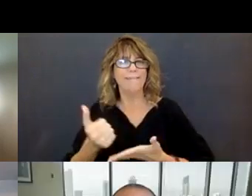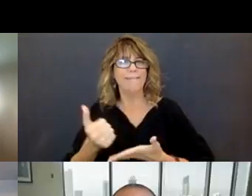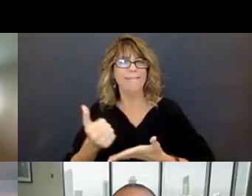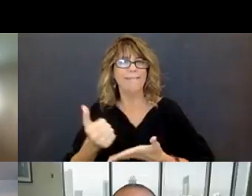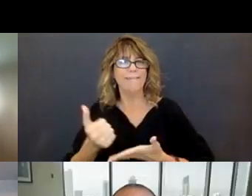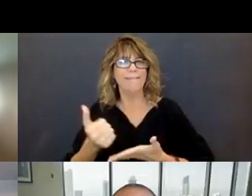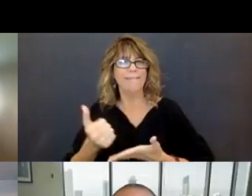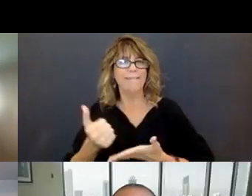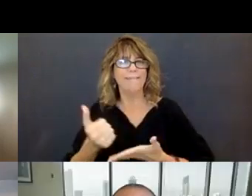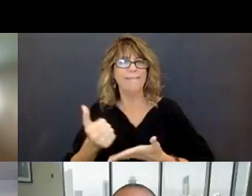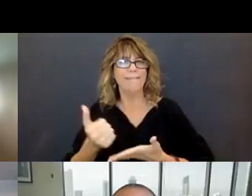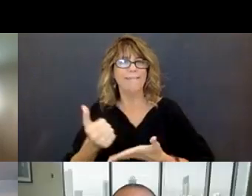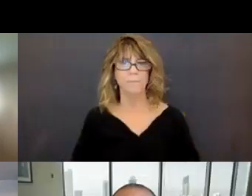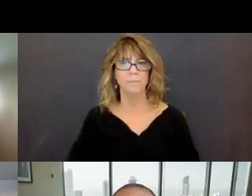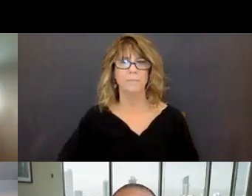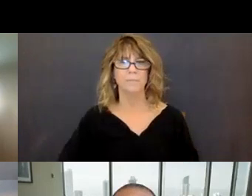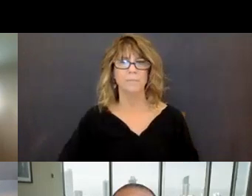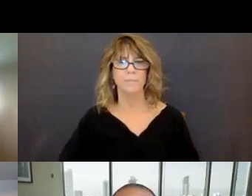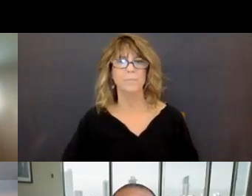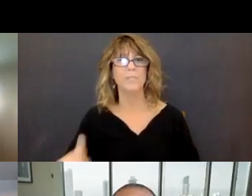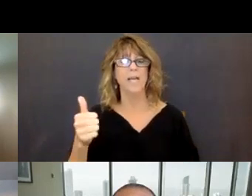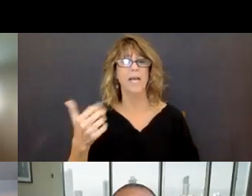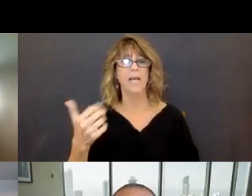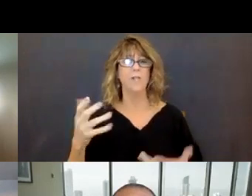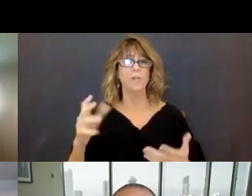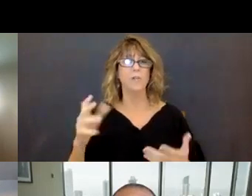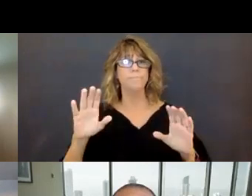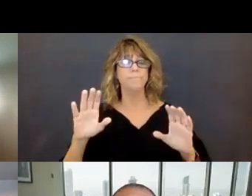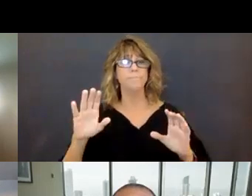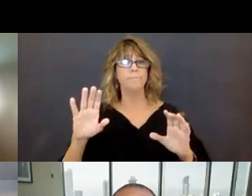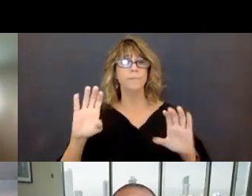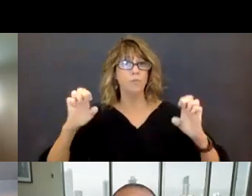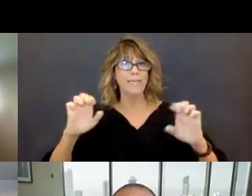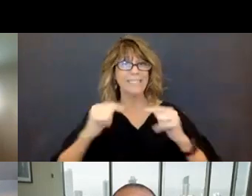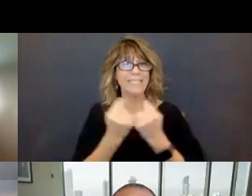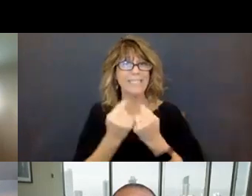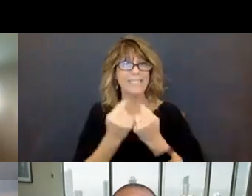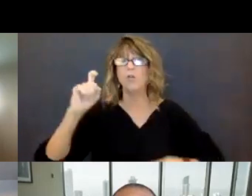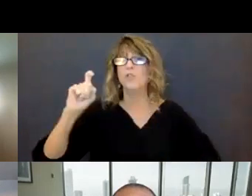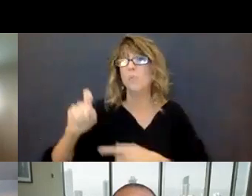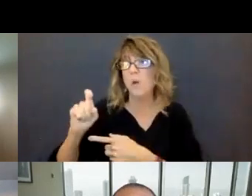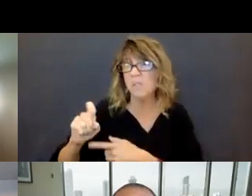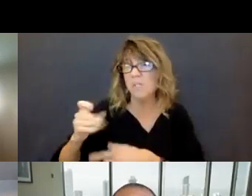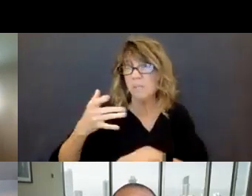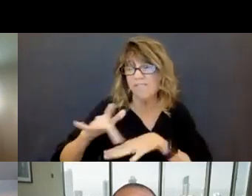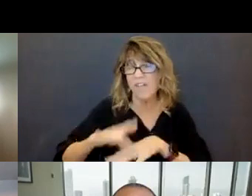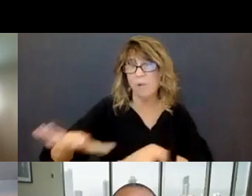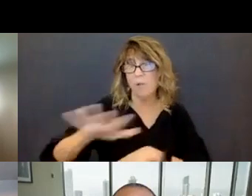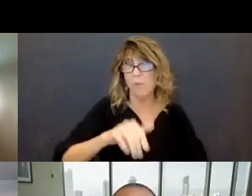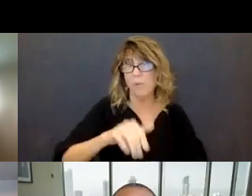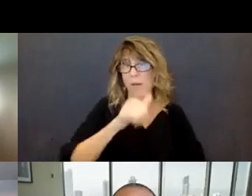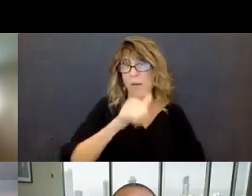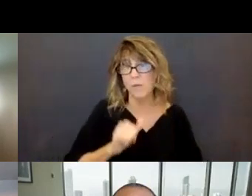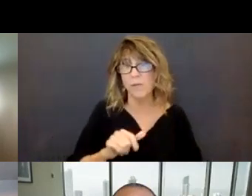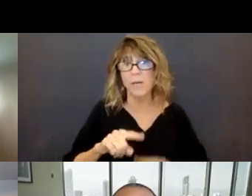crisis. And mobile crisis teams are supposed to be available throughout Arizona.